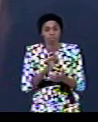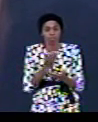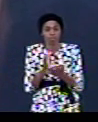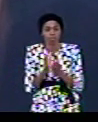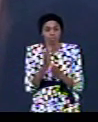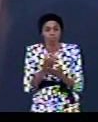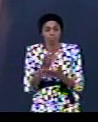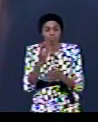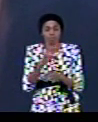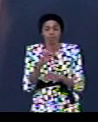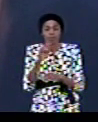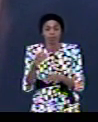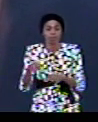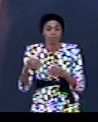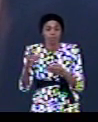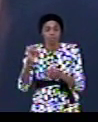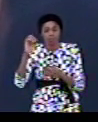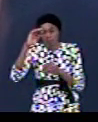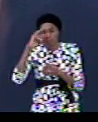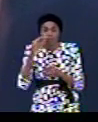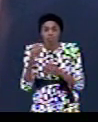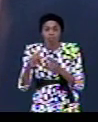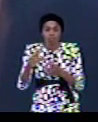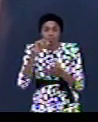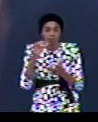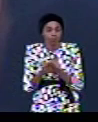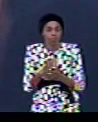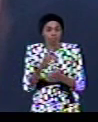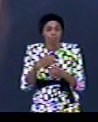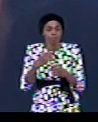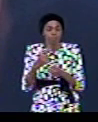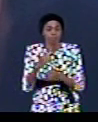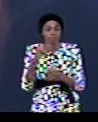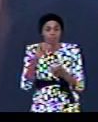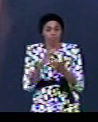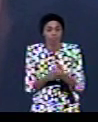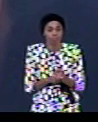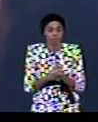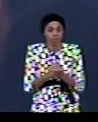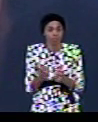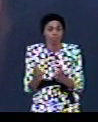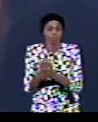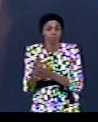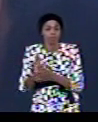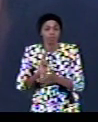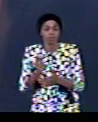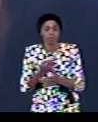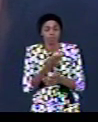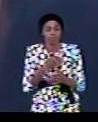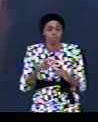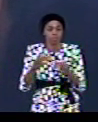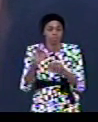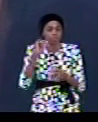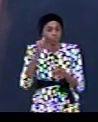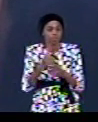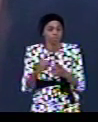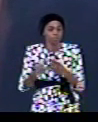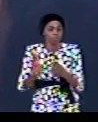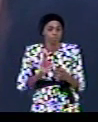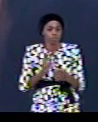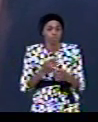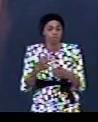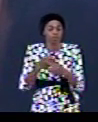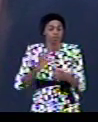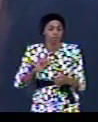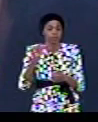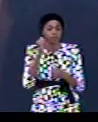her him to wife. And make ye marriages with us, and give your daughters unto us, and take our daughters unto